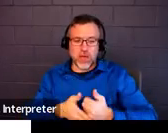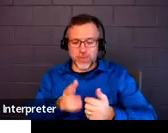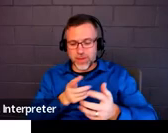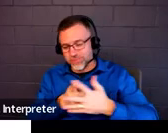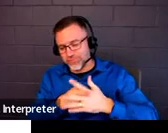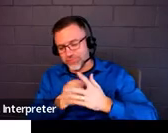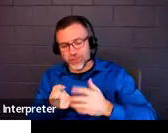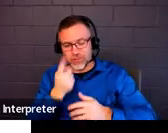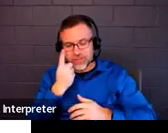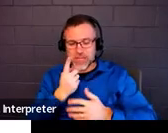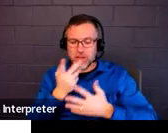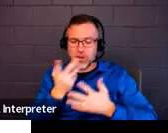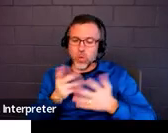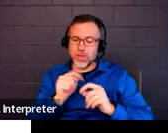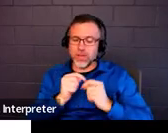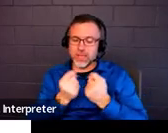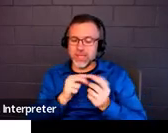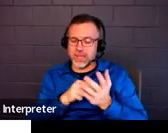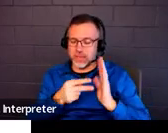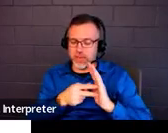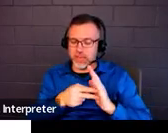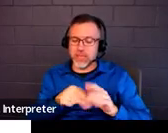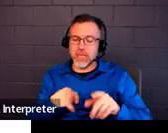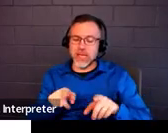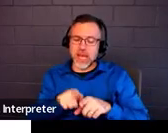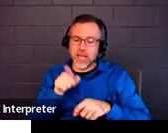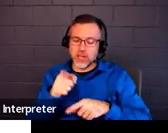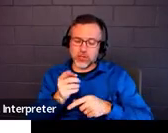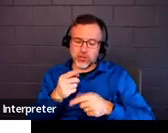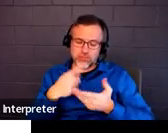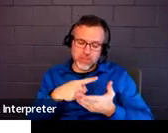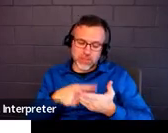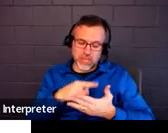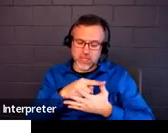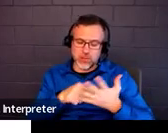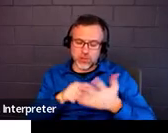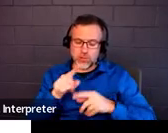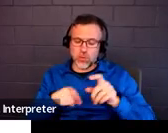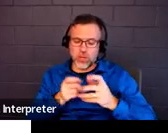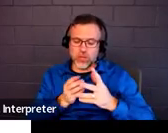referring to as you go through those questions as a team.